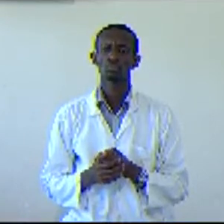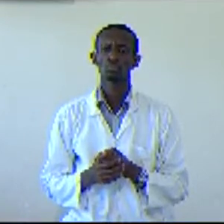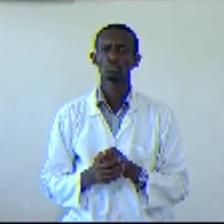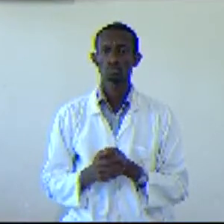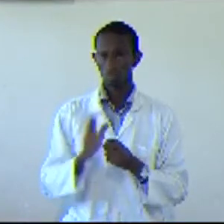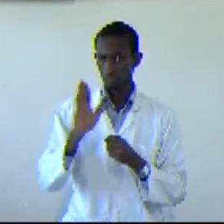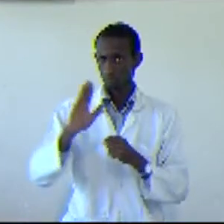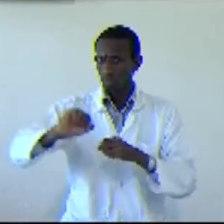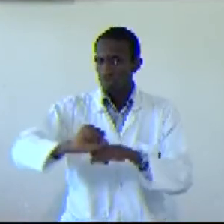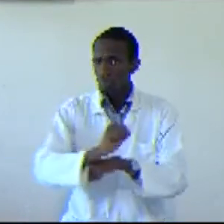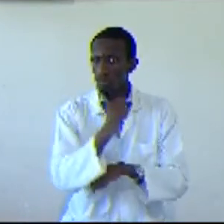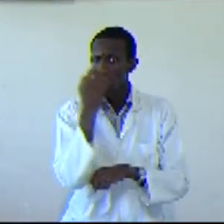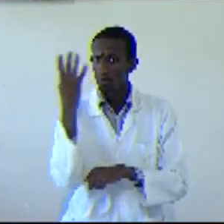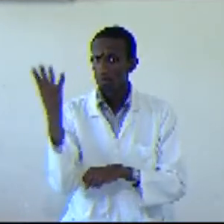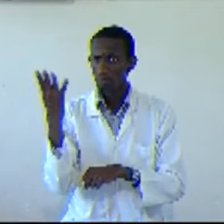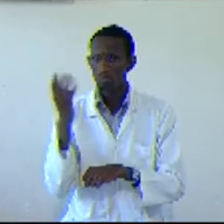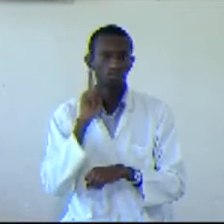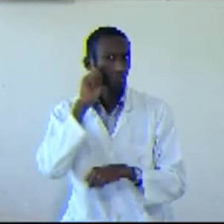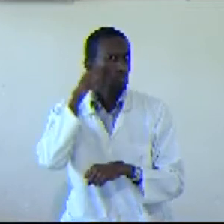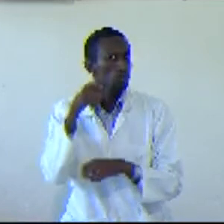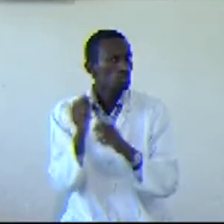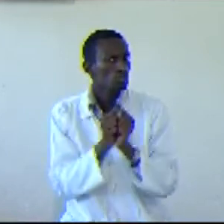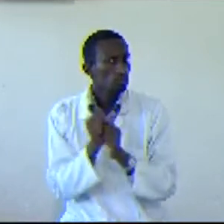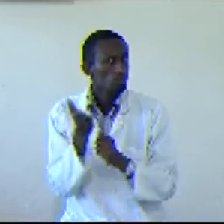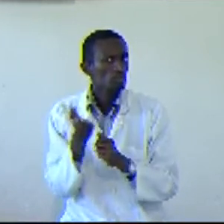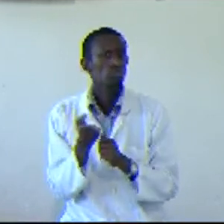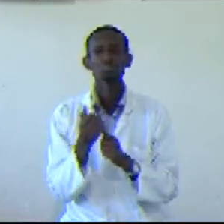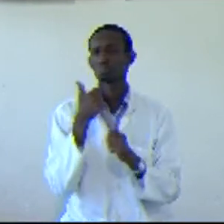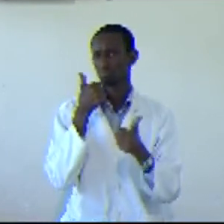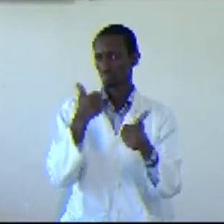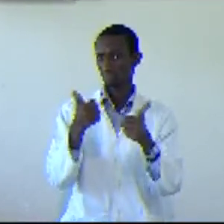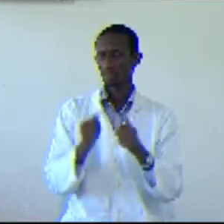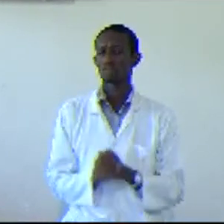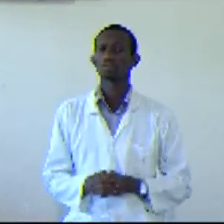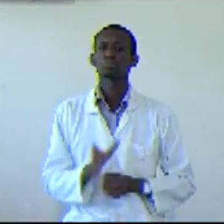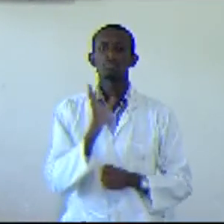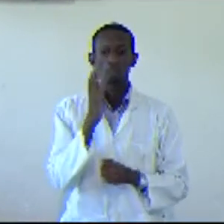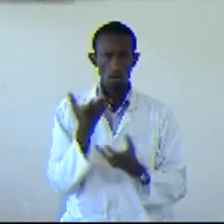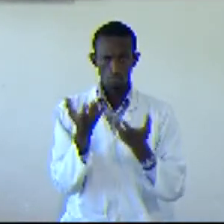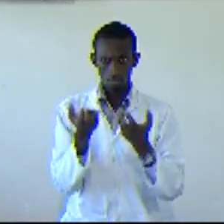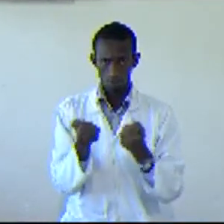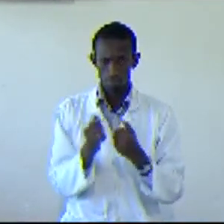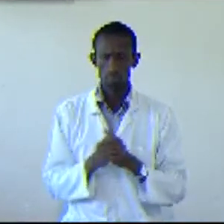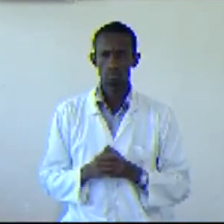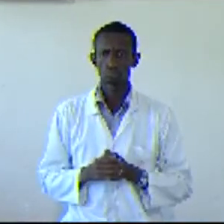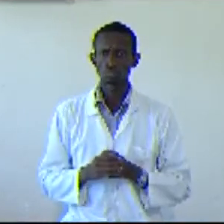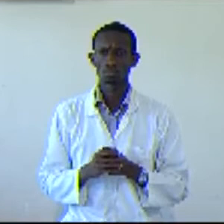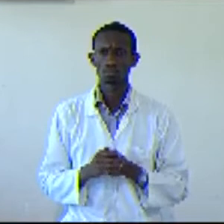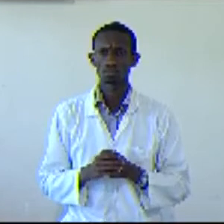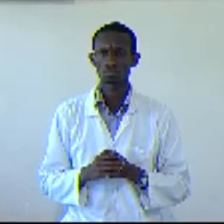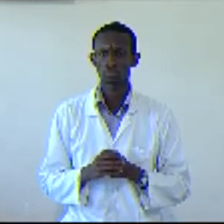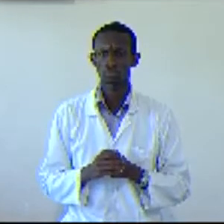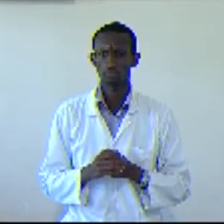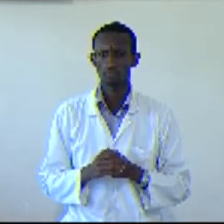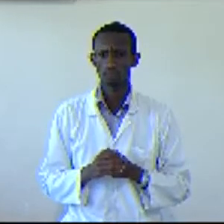So senior 4, I think that you are together with me, okay? So good. Now let's have, it is what I'm telling you there now.